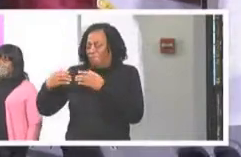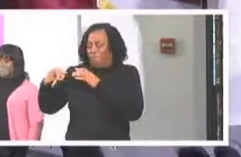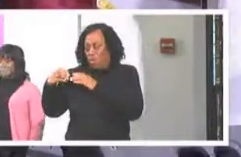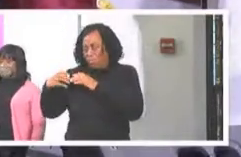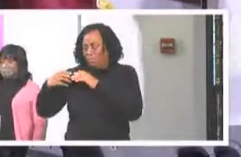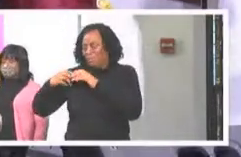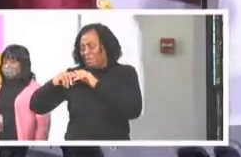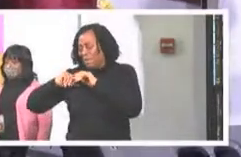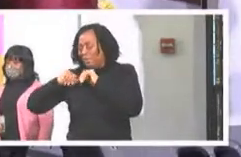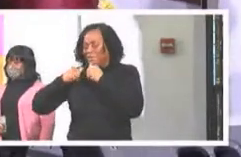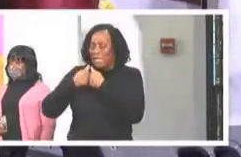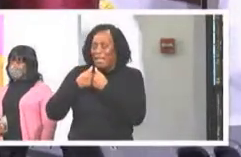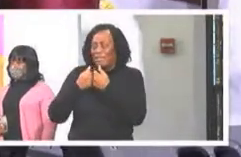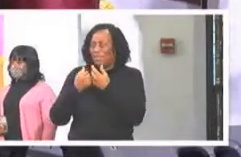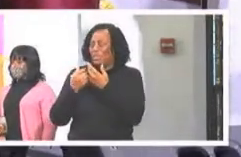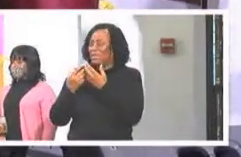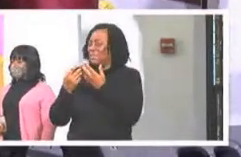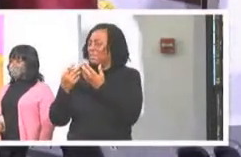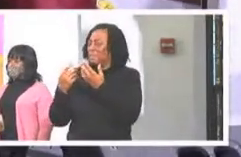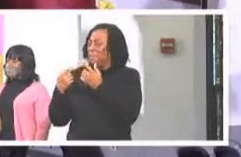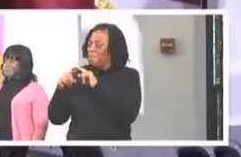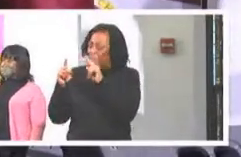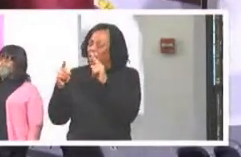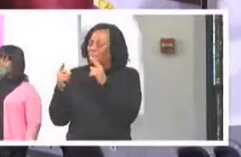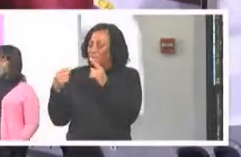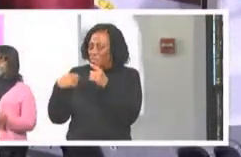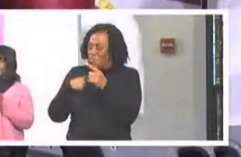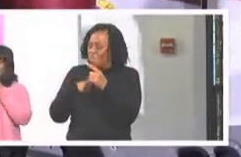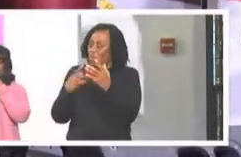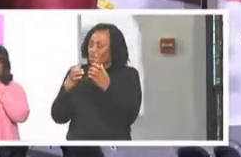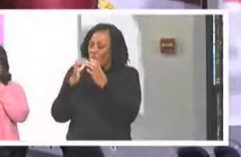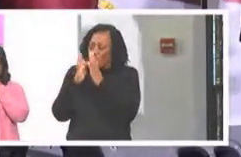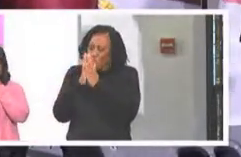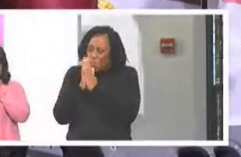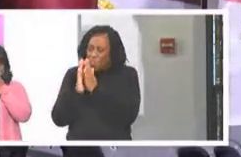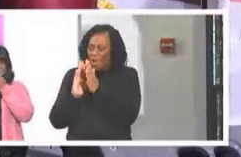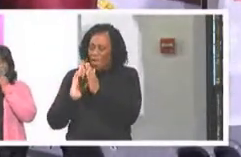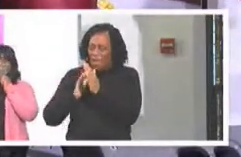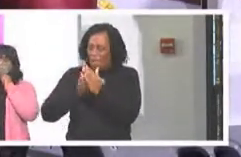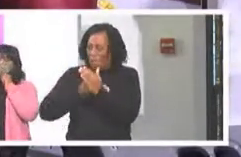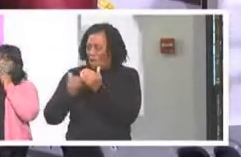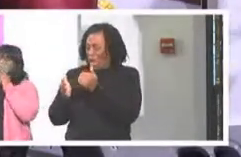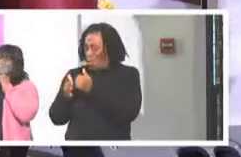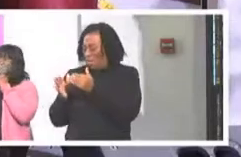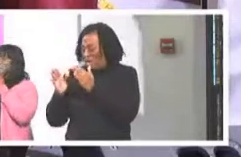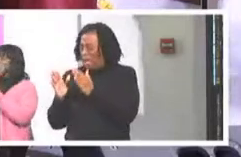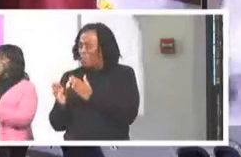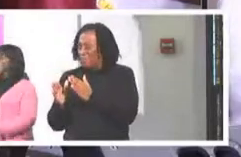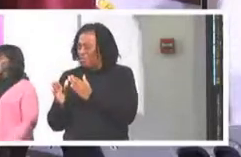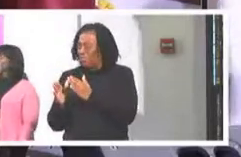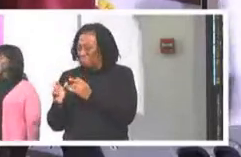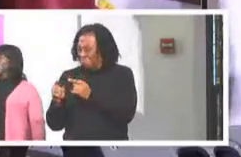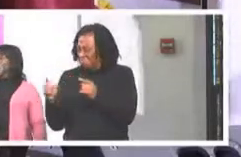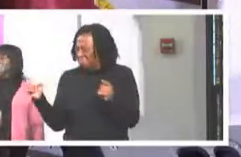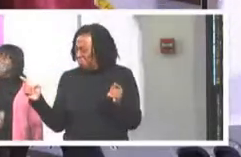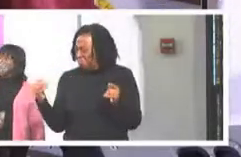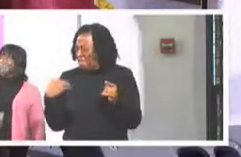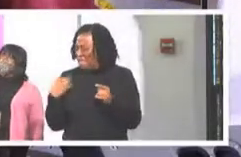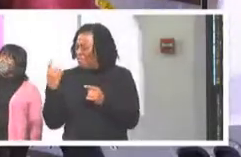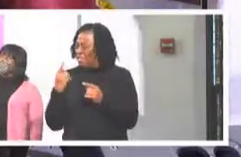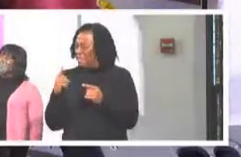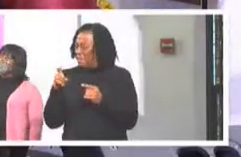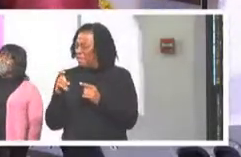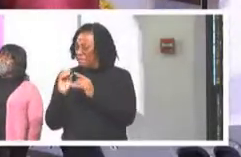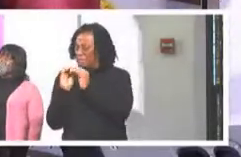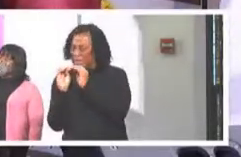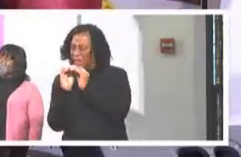willing to even to intercede for our neighbor, God, because they might have something, Lord God, that they need you to fix this morning. And God,